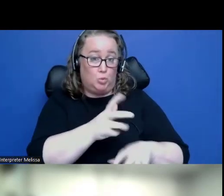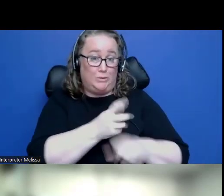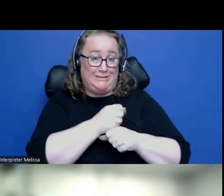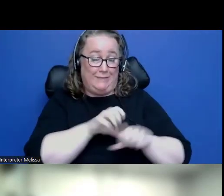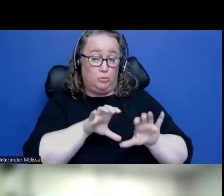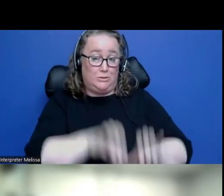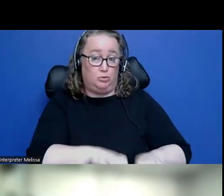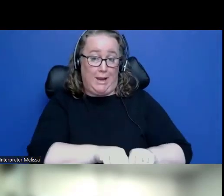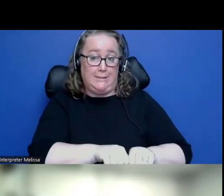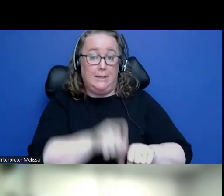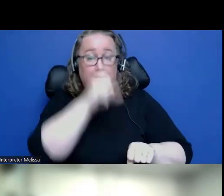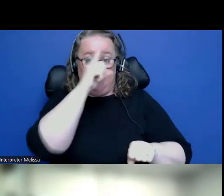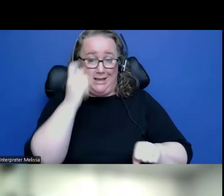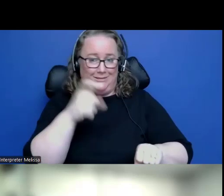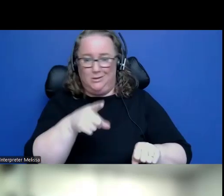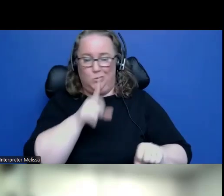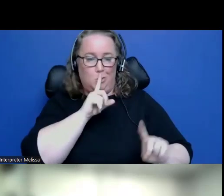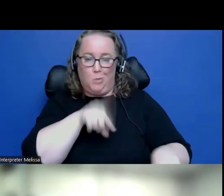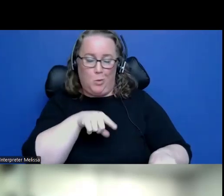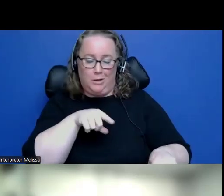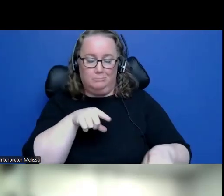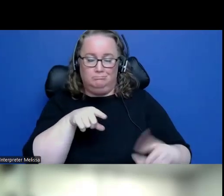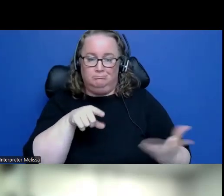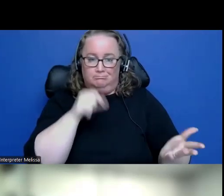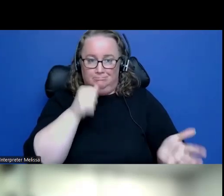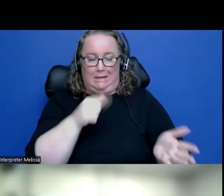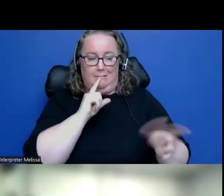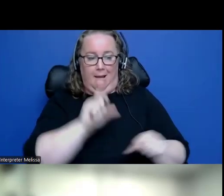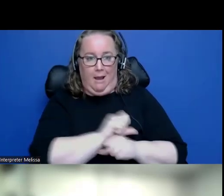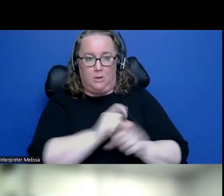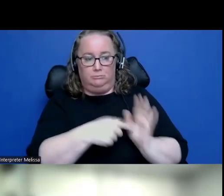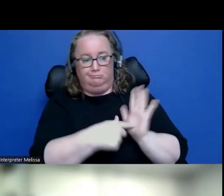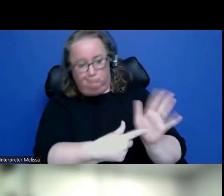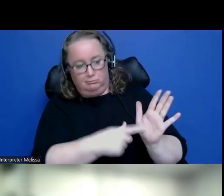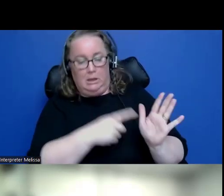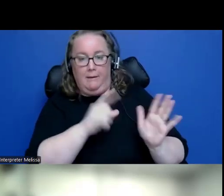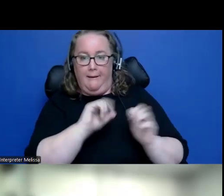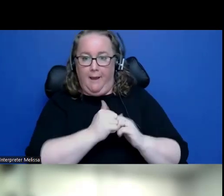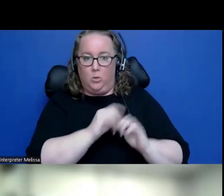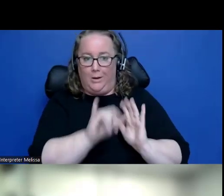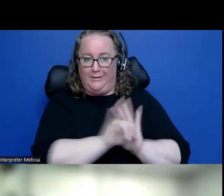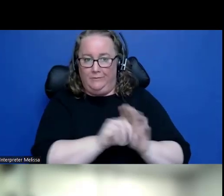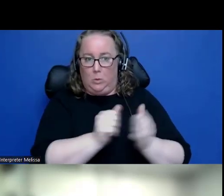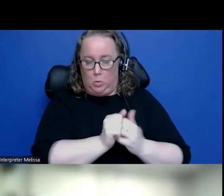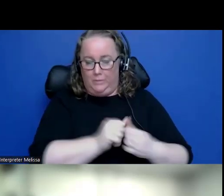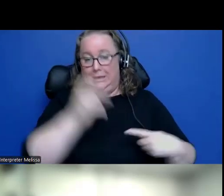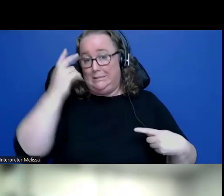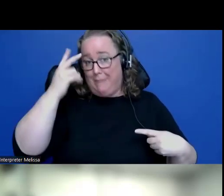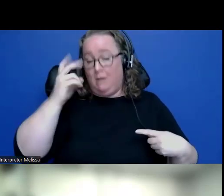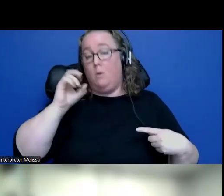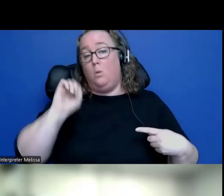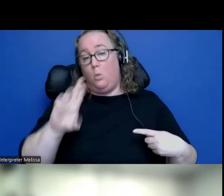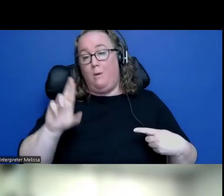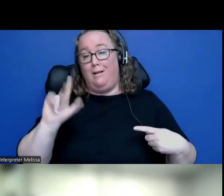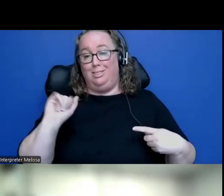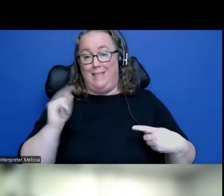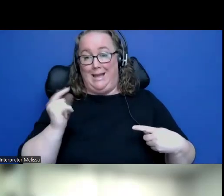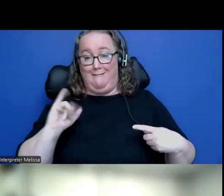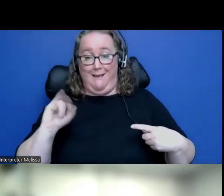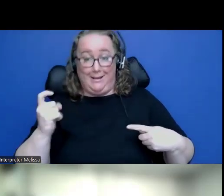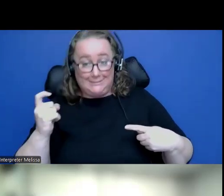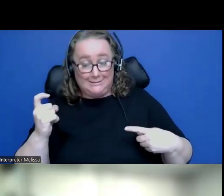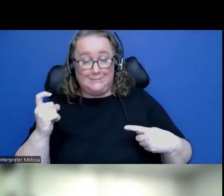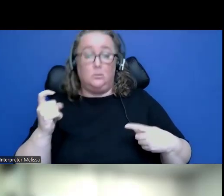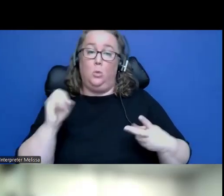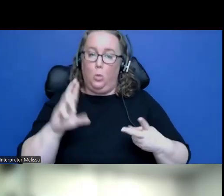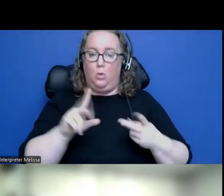because the reporting did not allow for patients to identify as a person with Hispanic or Latinx heritage and by their primary